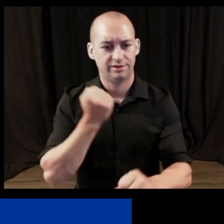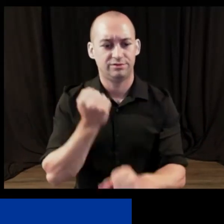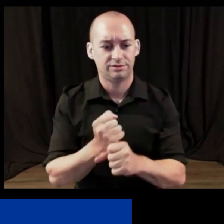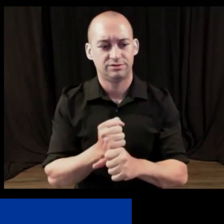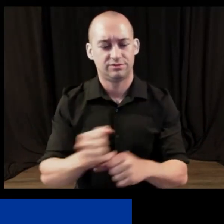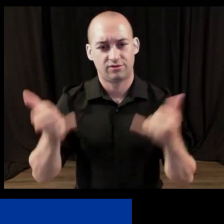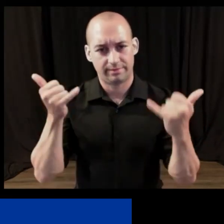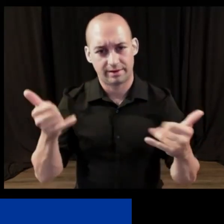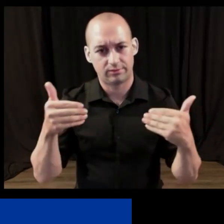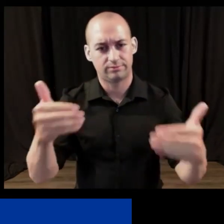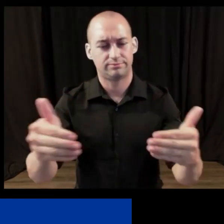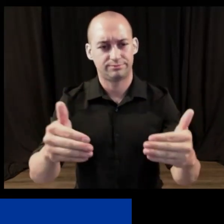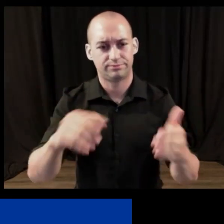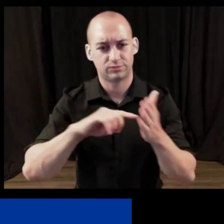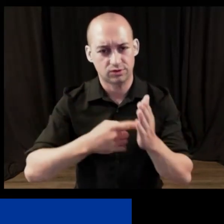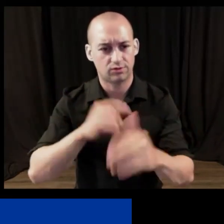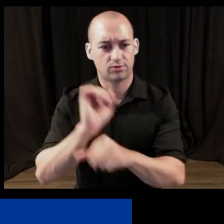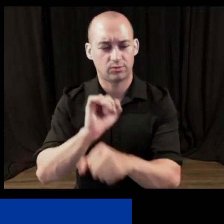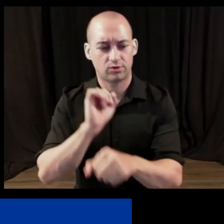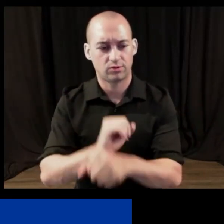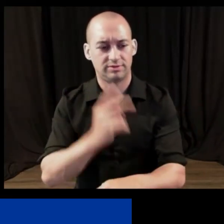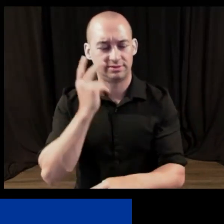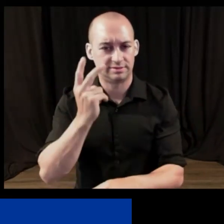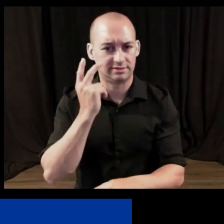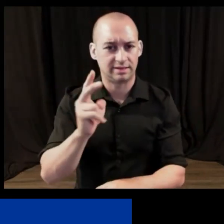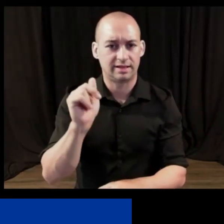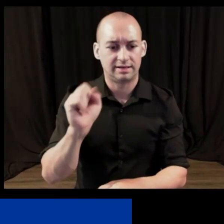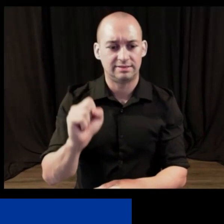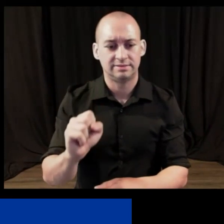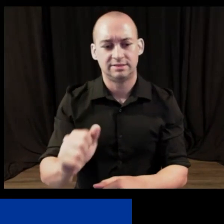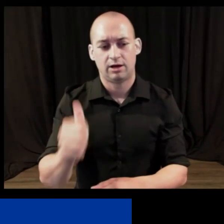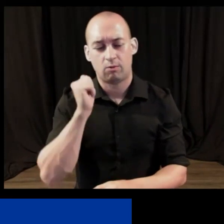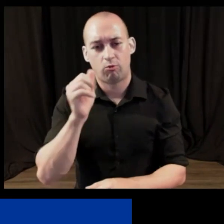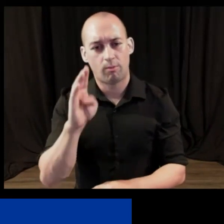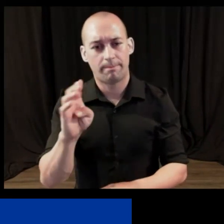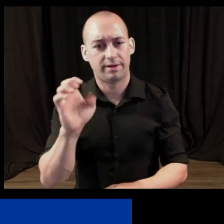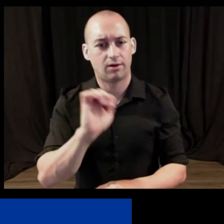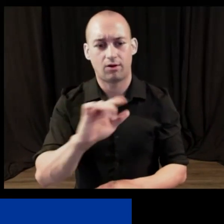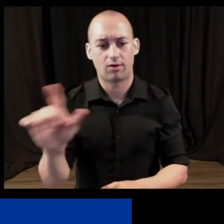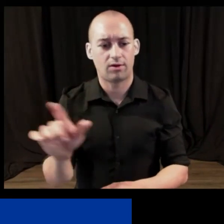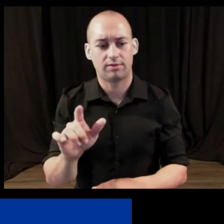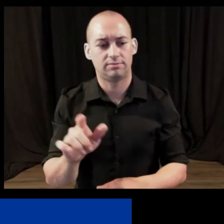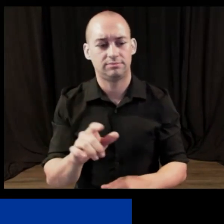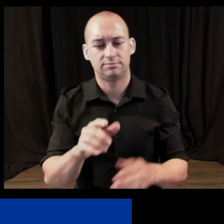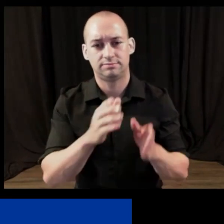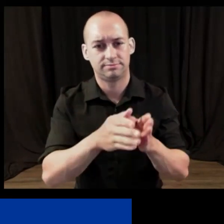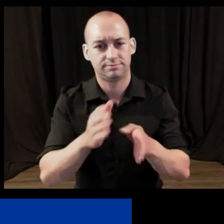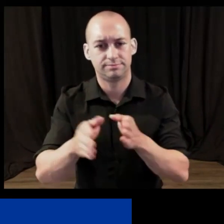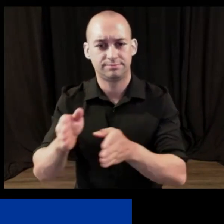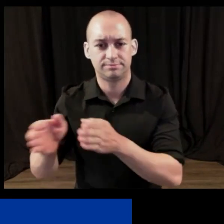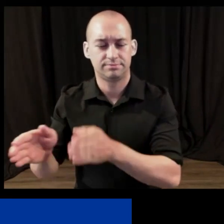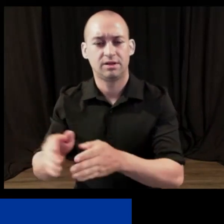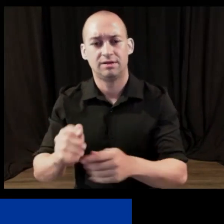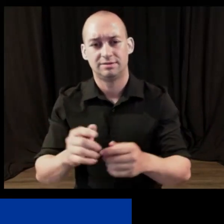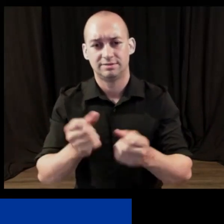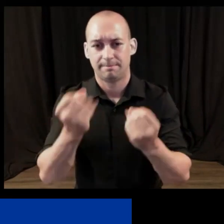this work, and we really see it as it's not going to all just be completely sequential. There'll be a number of moving parts that are happening at the